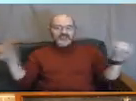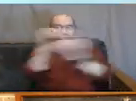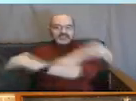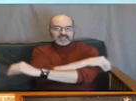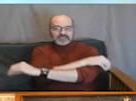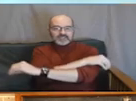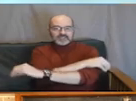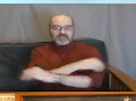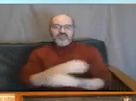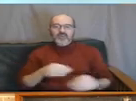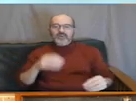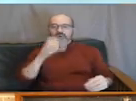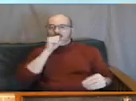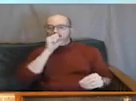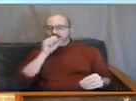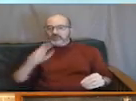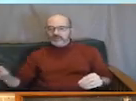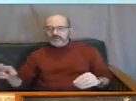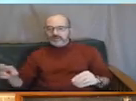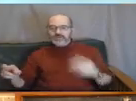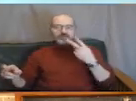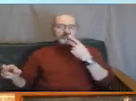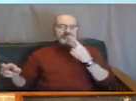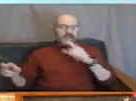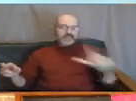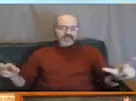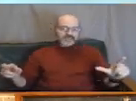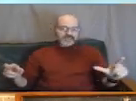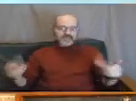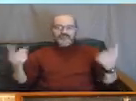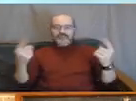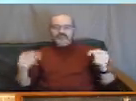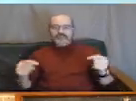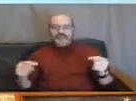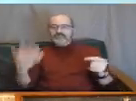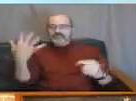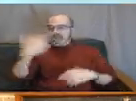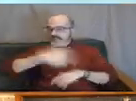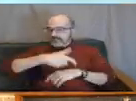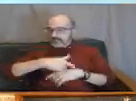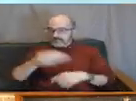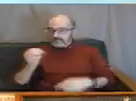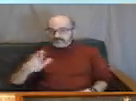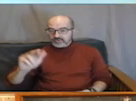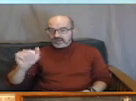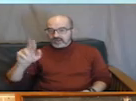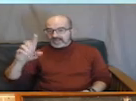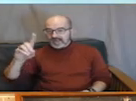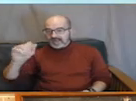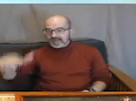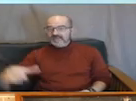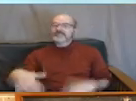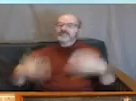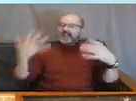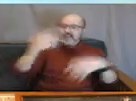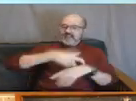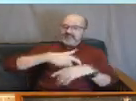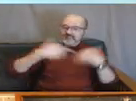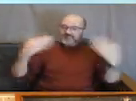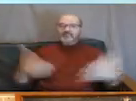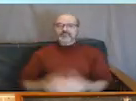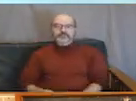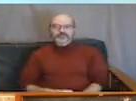sides. Orange on his right, pink on his left. Let's try that 5 times, Mr. Aldea. 5 times, Mr. Here we Staley. go. Let's do